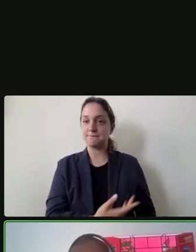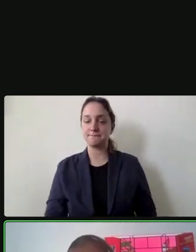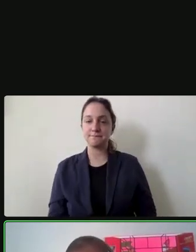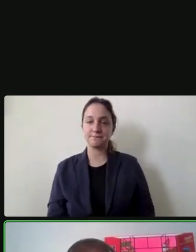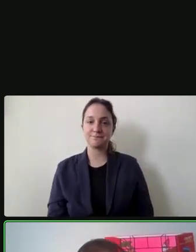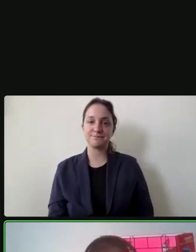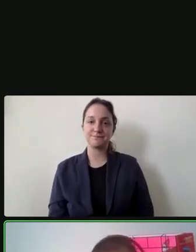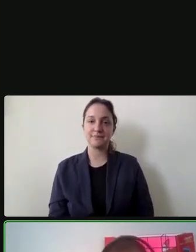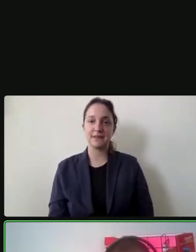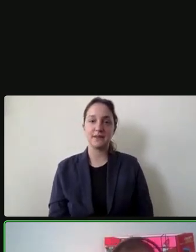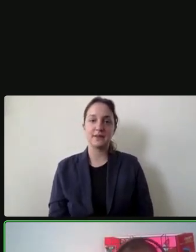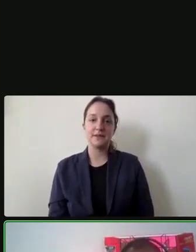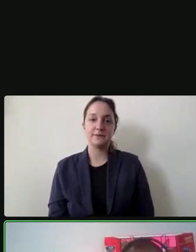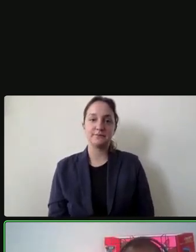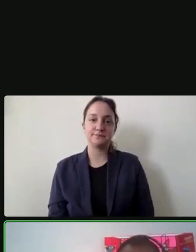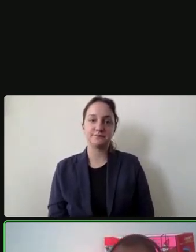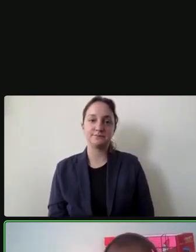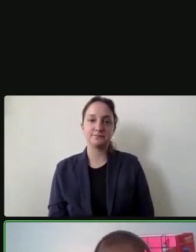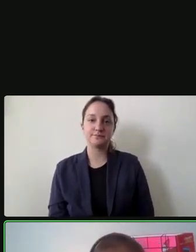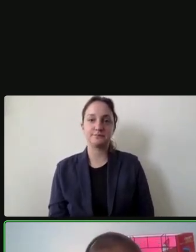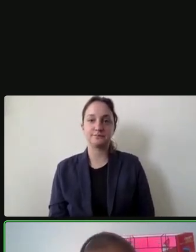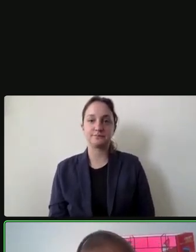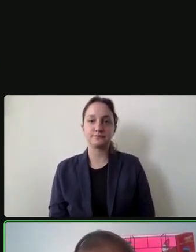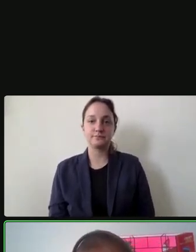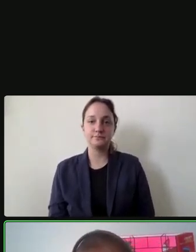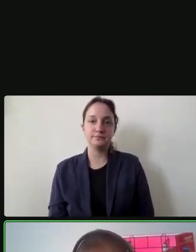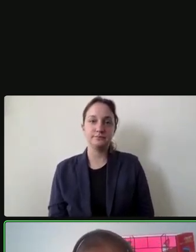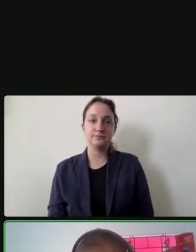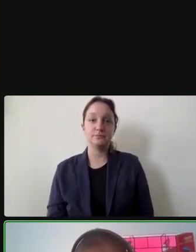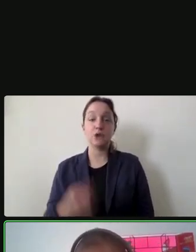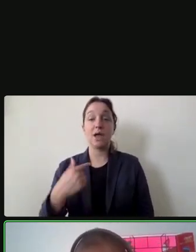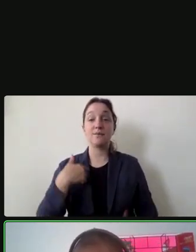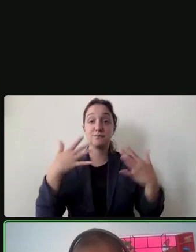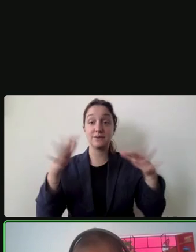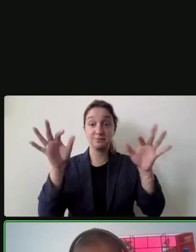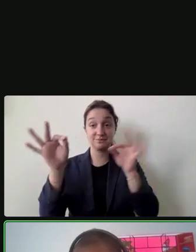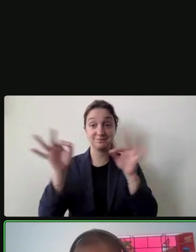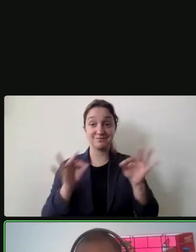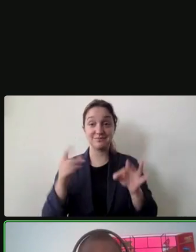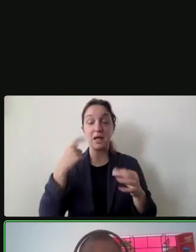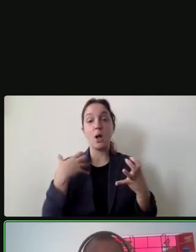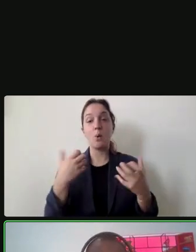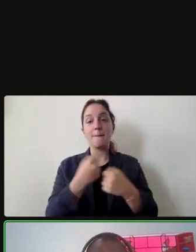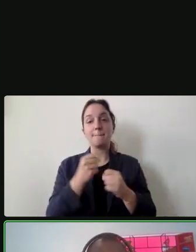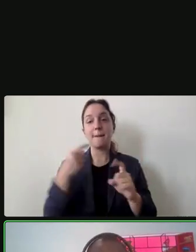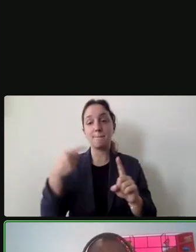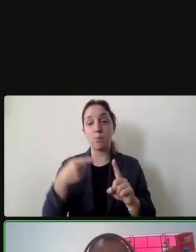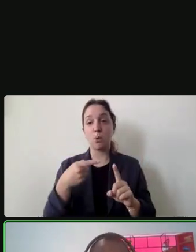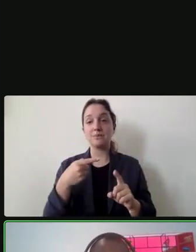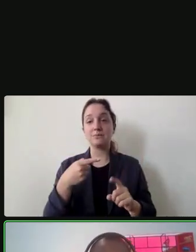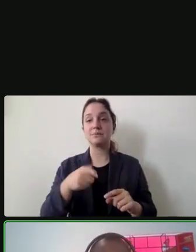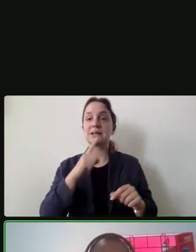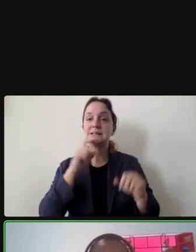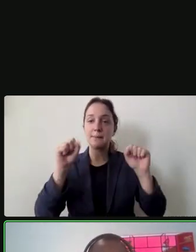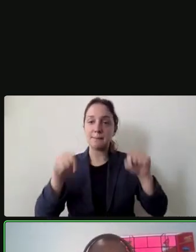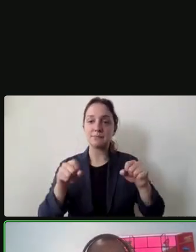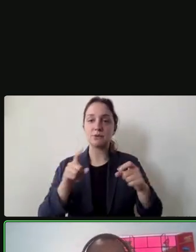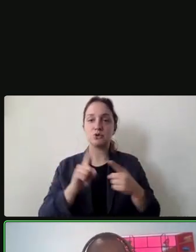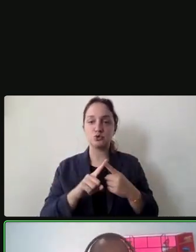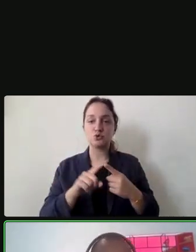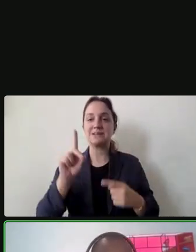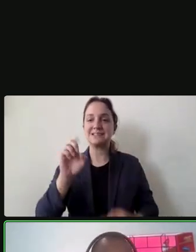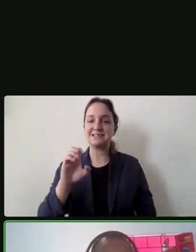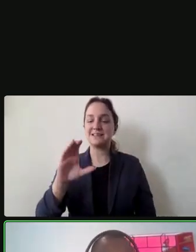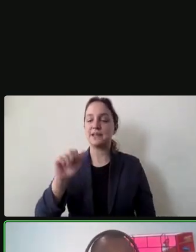it. So I went through all of this. I wanted to make the point that, one, it's possible to decarbonize buildings